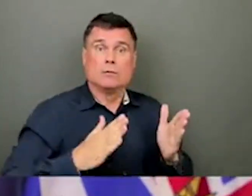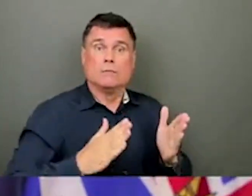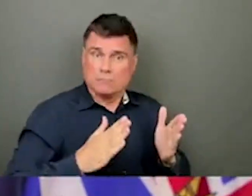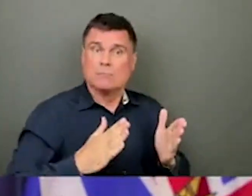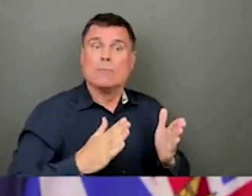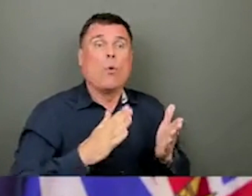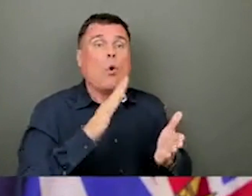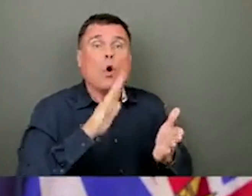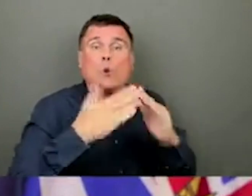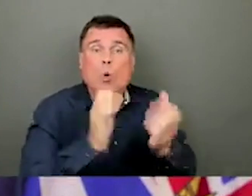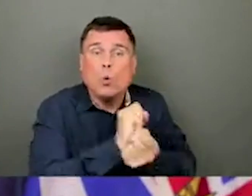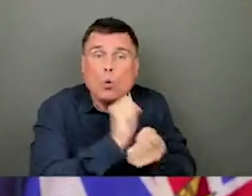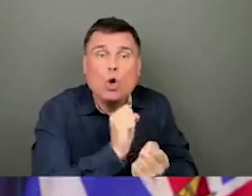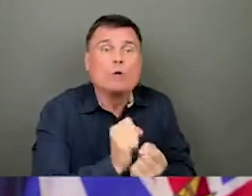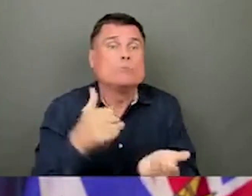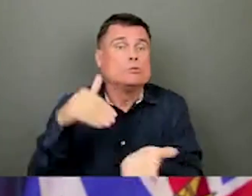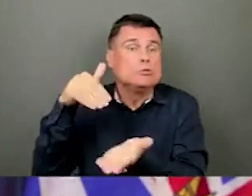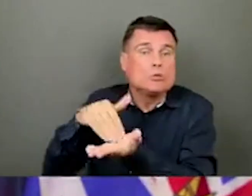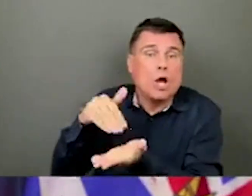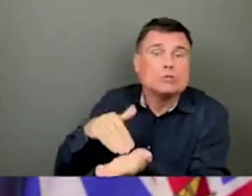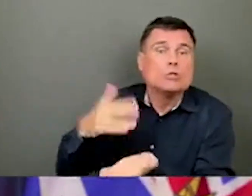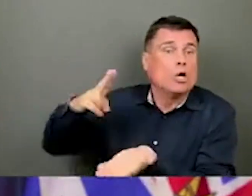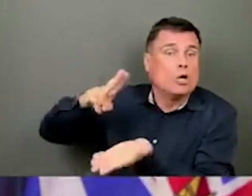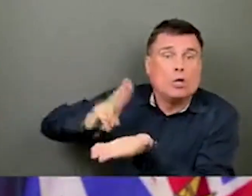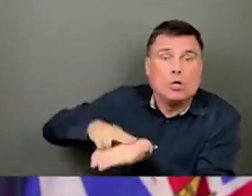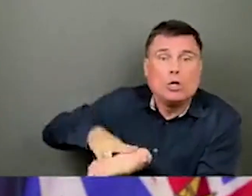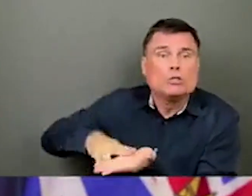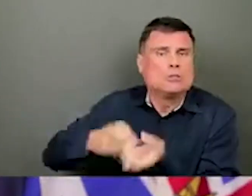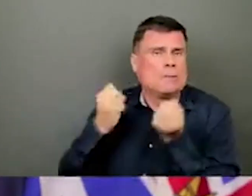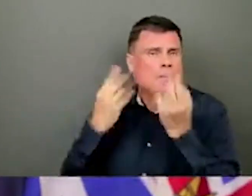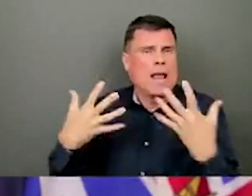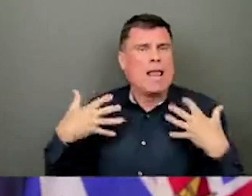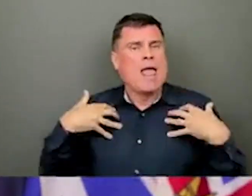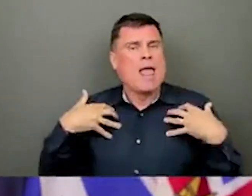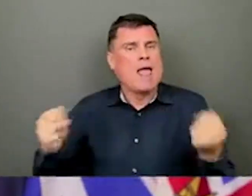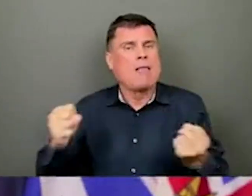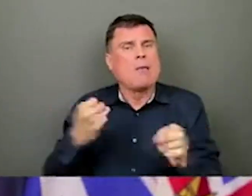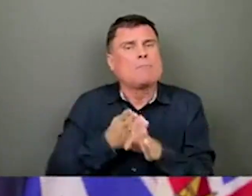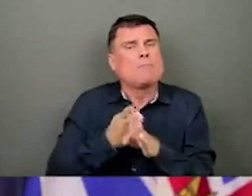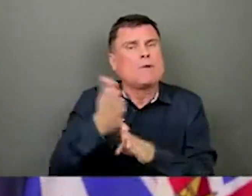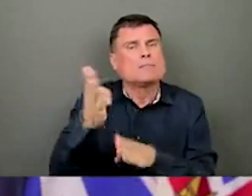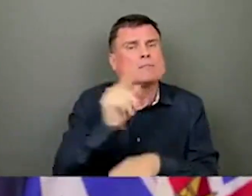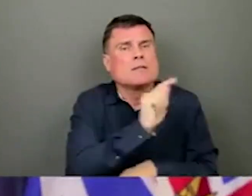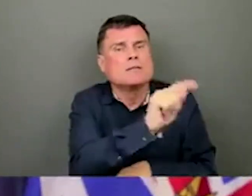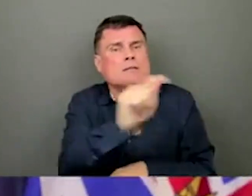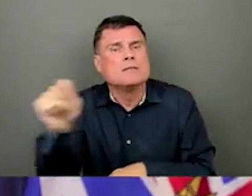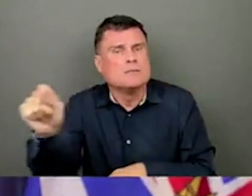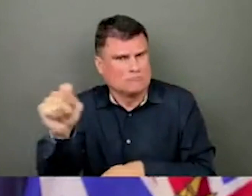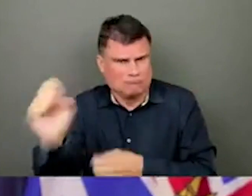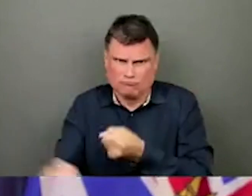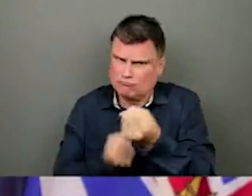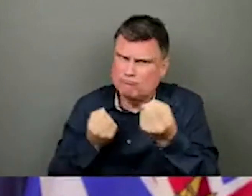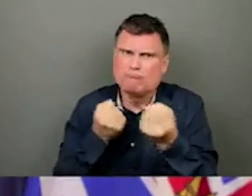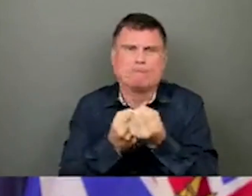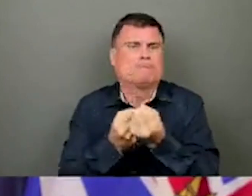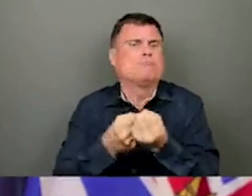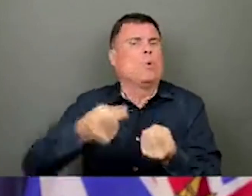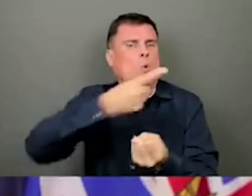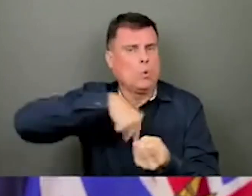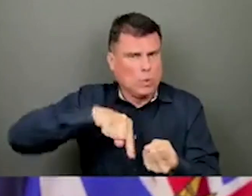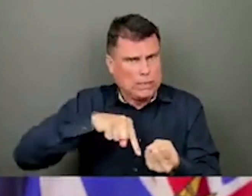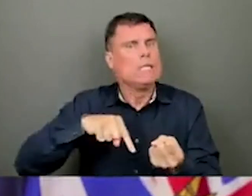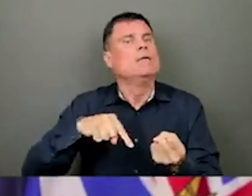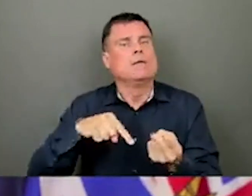and nurses and many other health professionals, to all of those supporting the efforts, we say thank you. And to all those